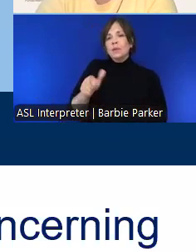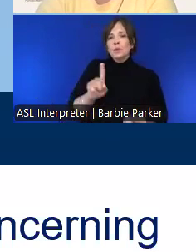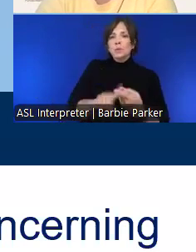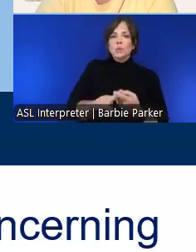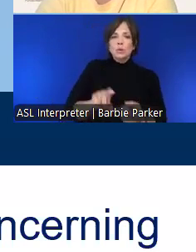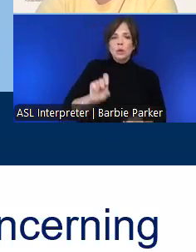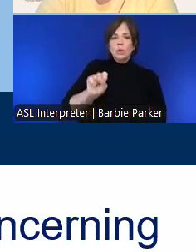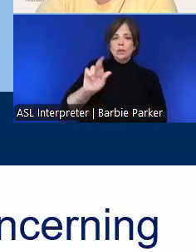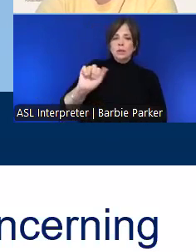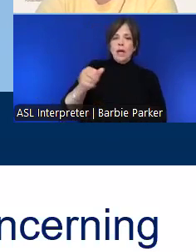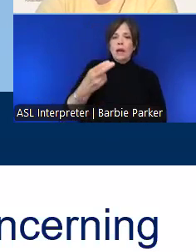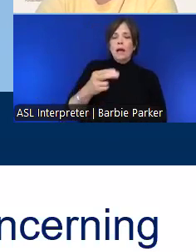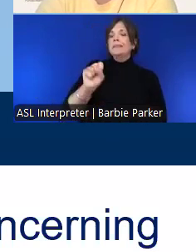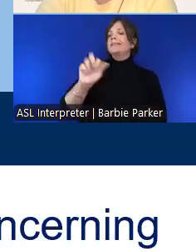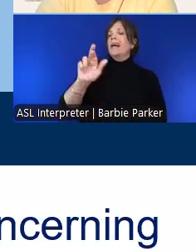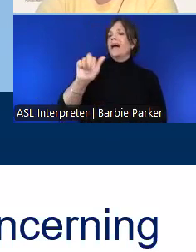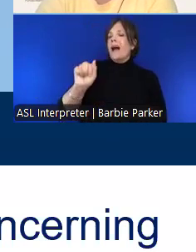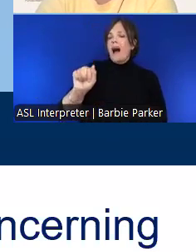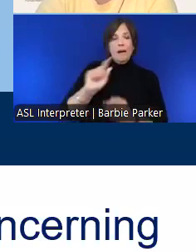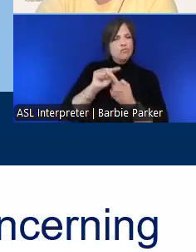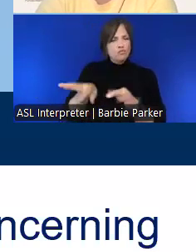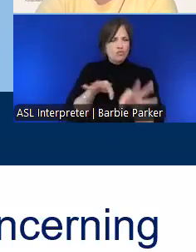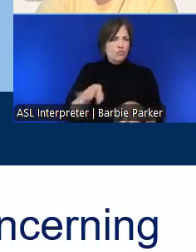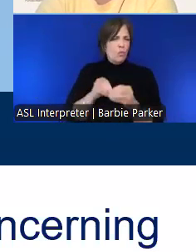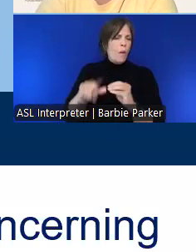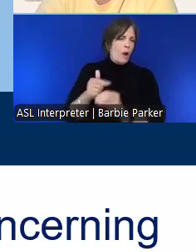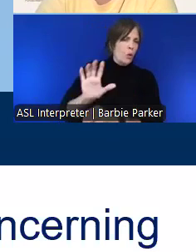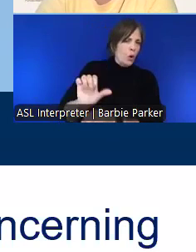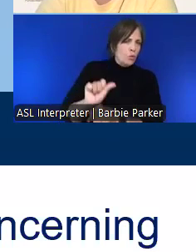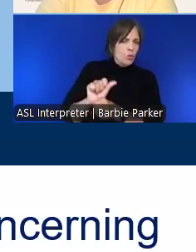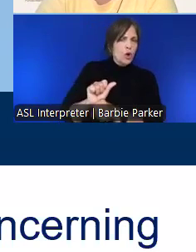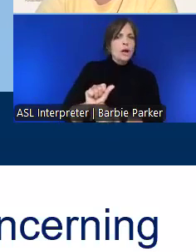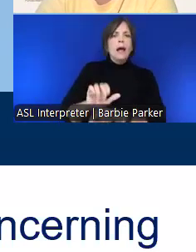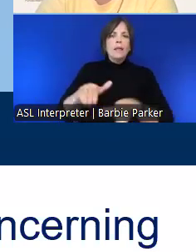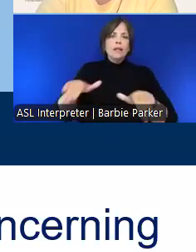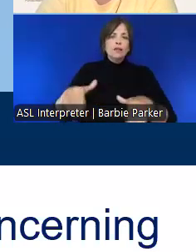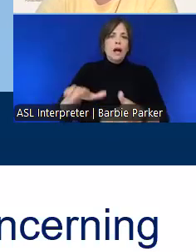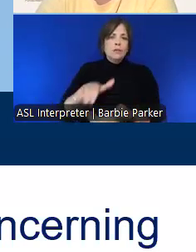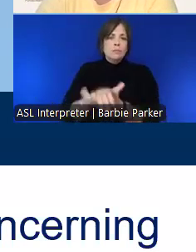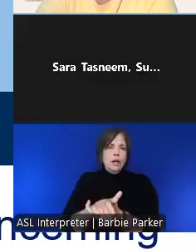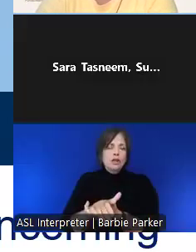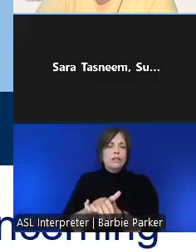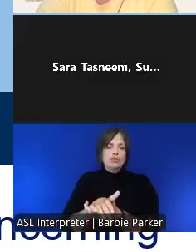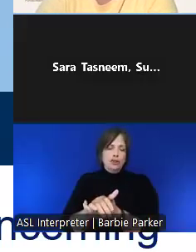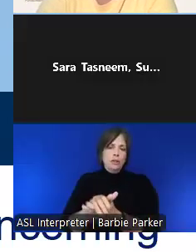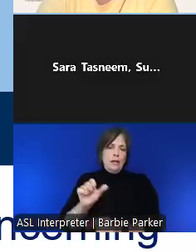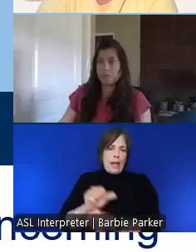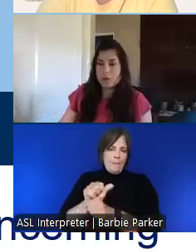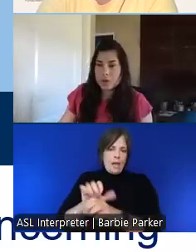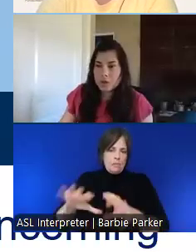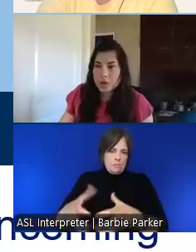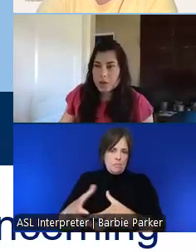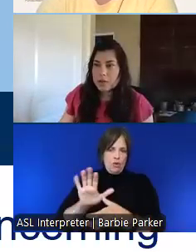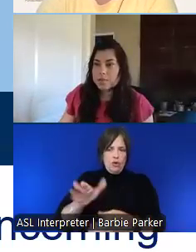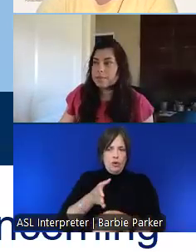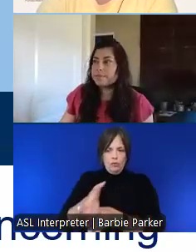more about her work in the child marriage campaign and more about her story. Sara, could you join us?